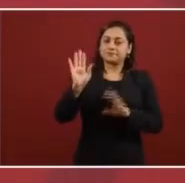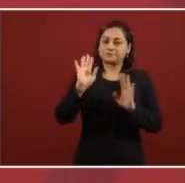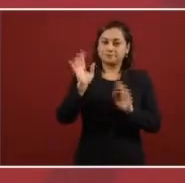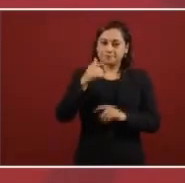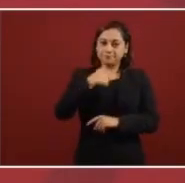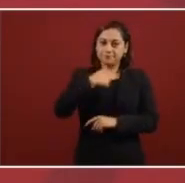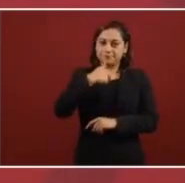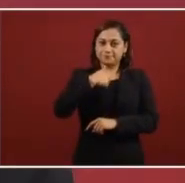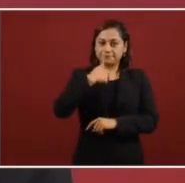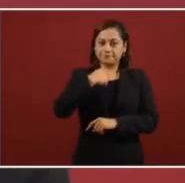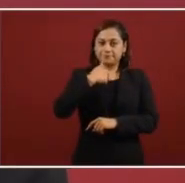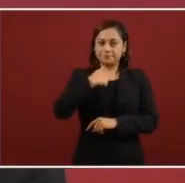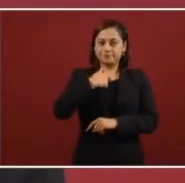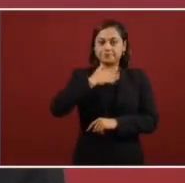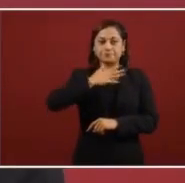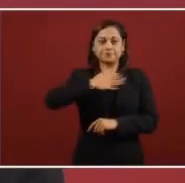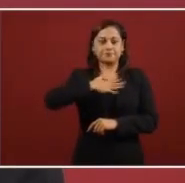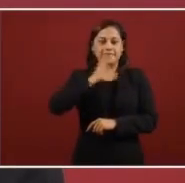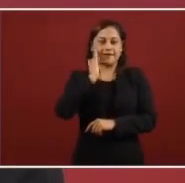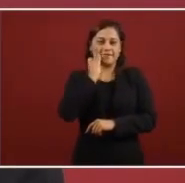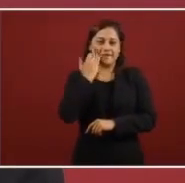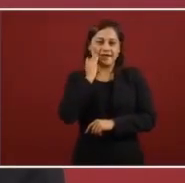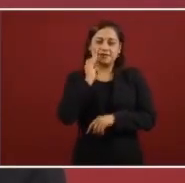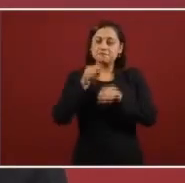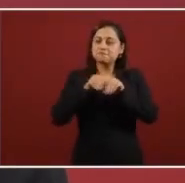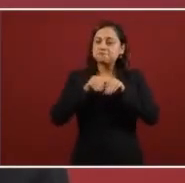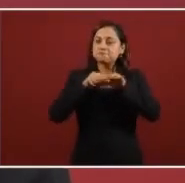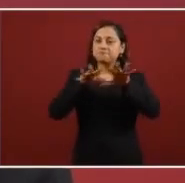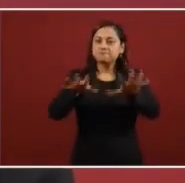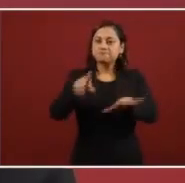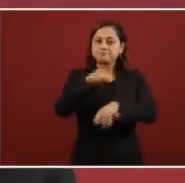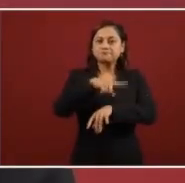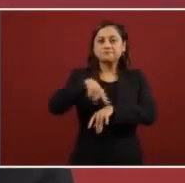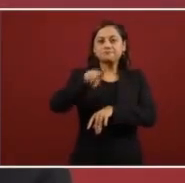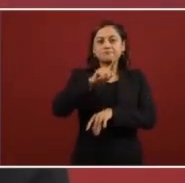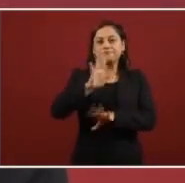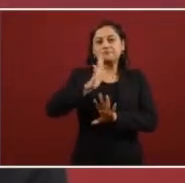no, the prognosis is pending